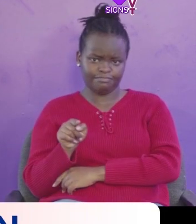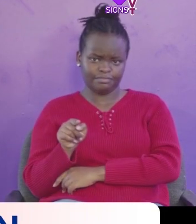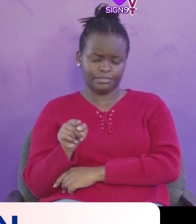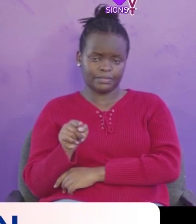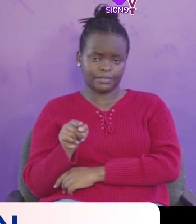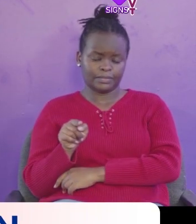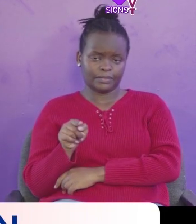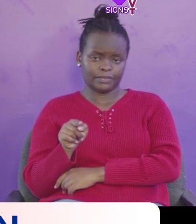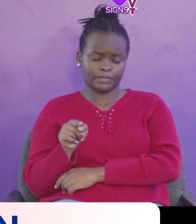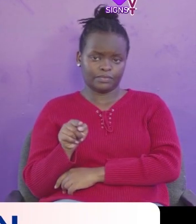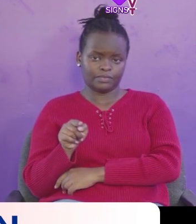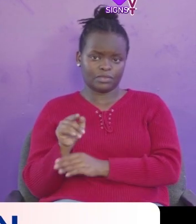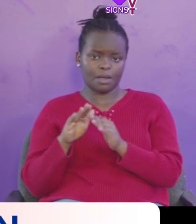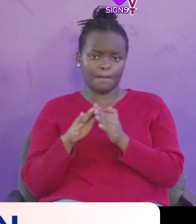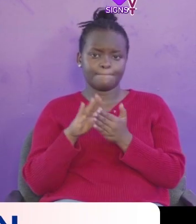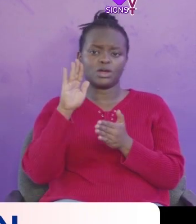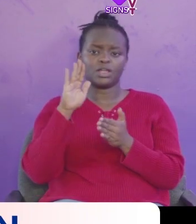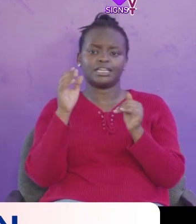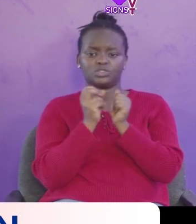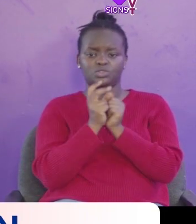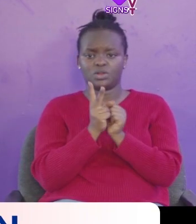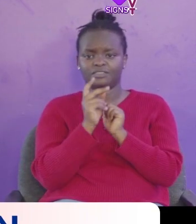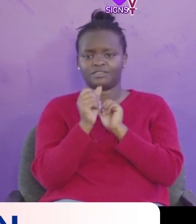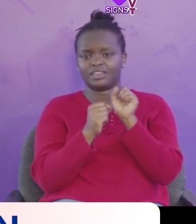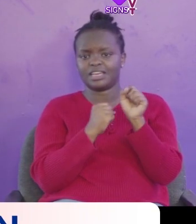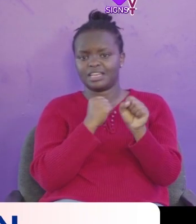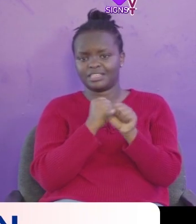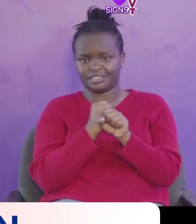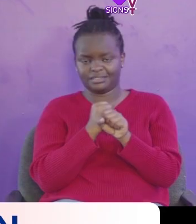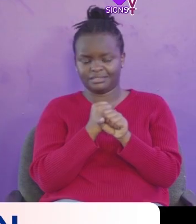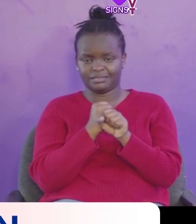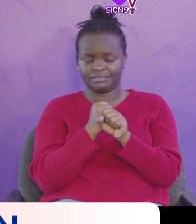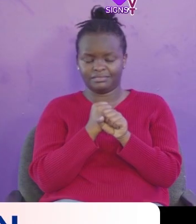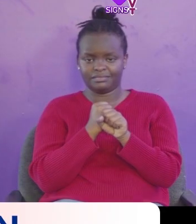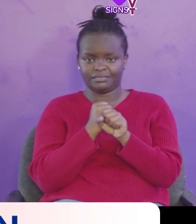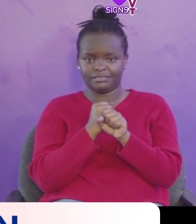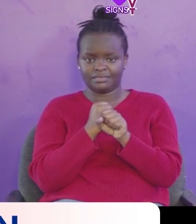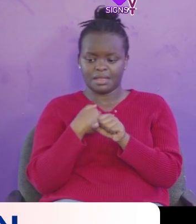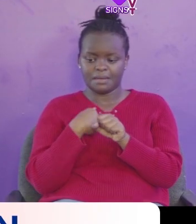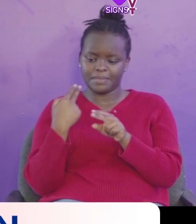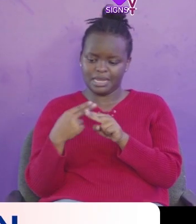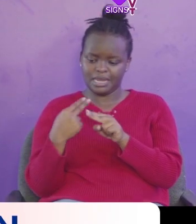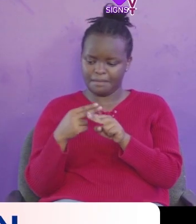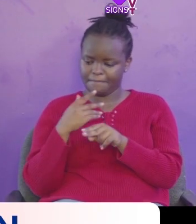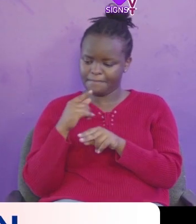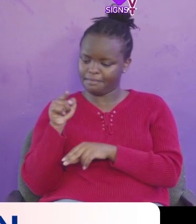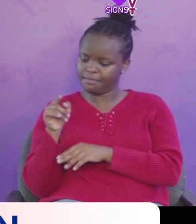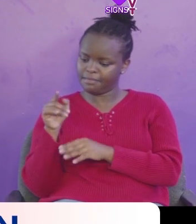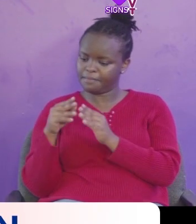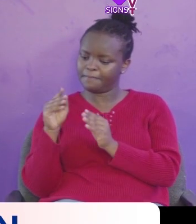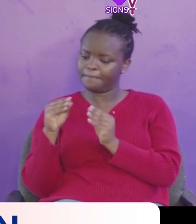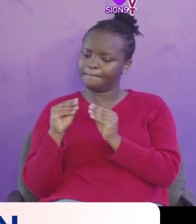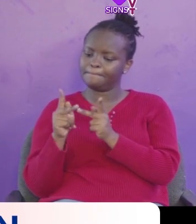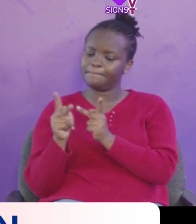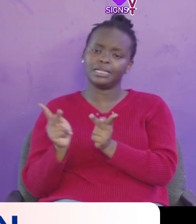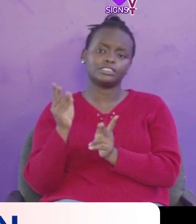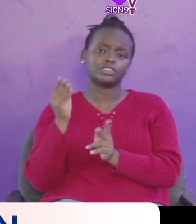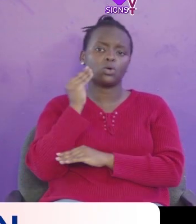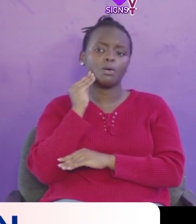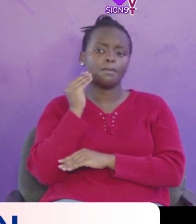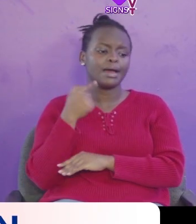nimekaa mahali for more than 12 years unsettled, yeah, I call that place my home. Si ndio? Okay. Sisi